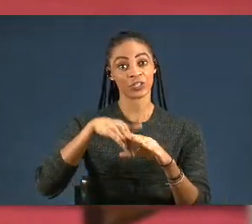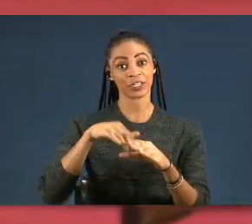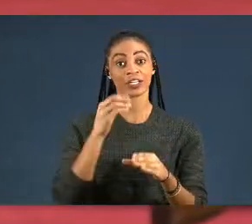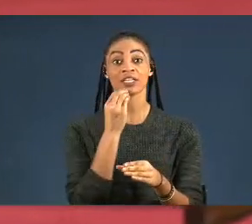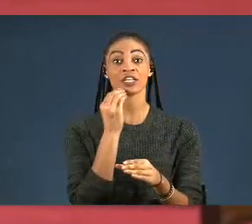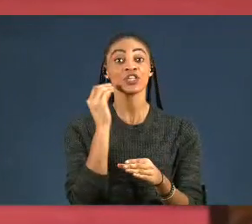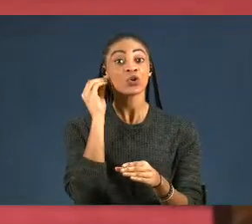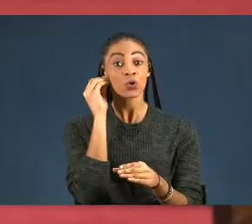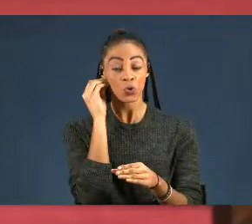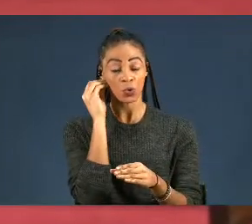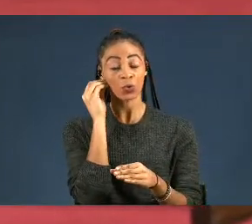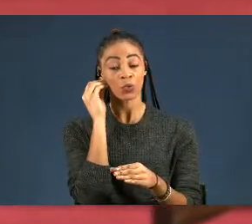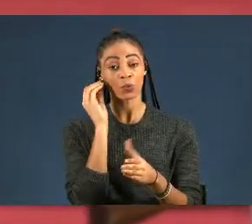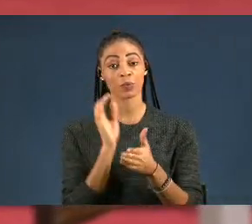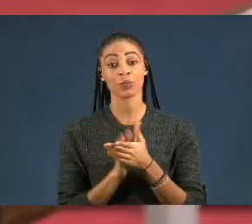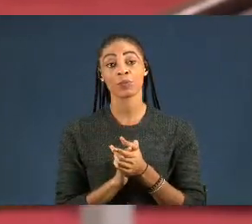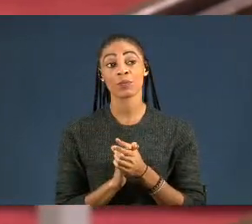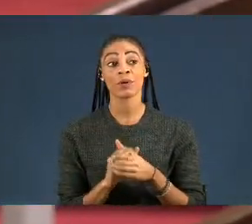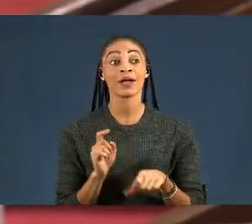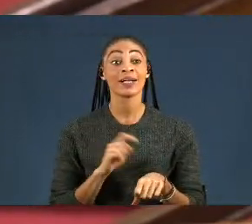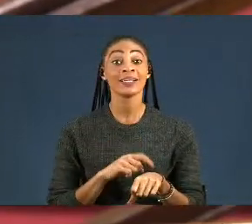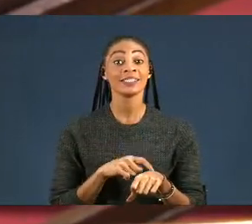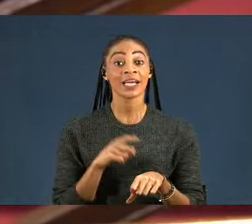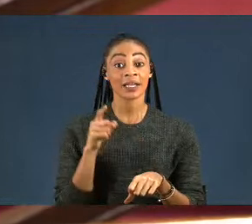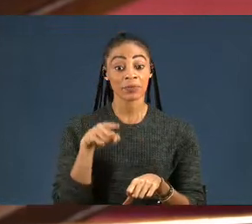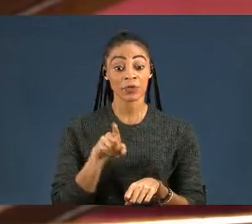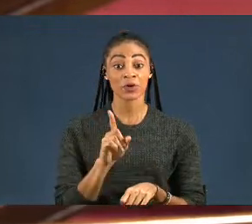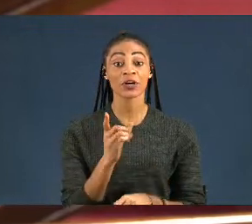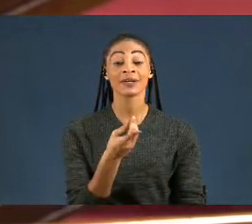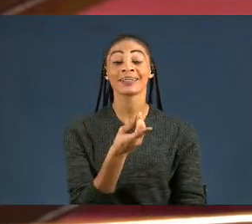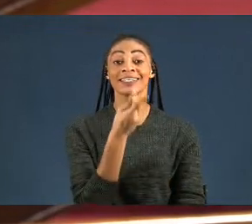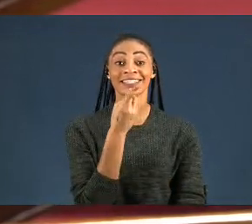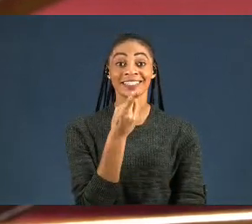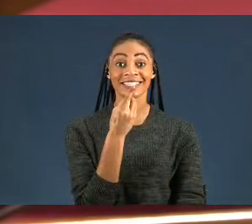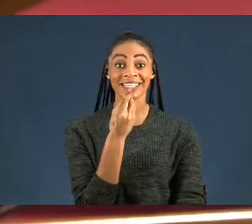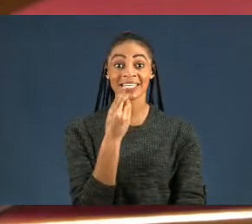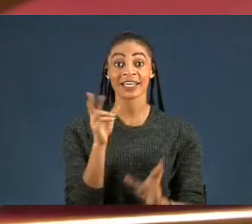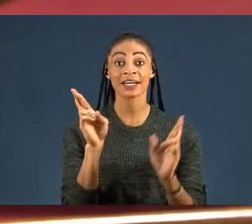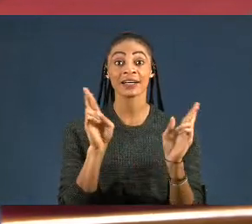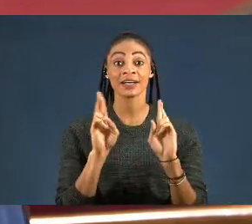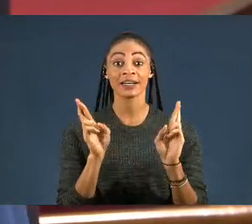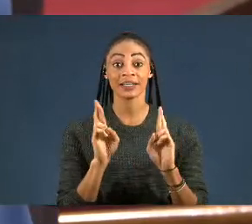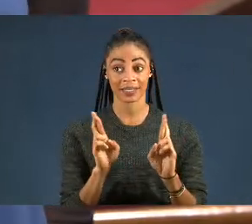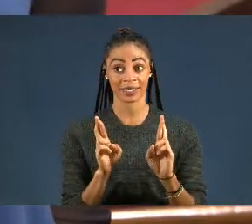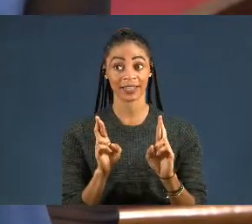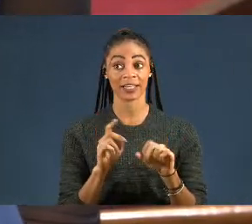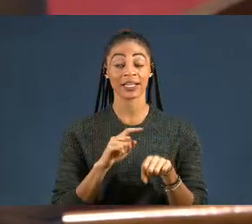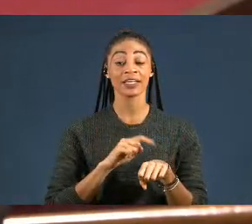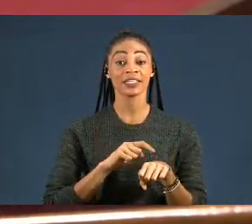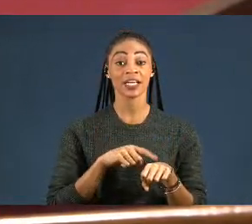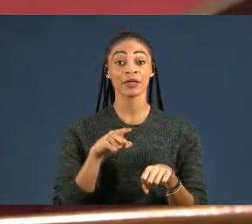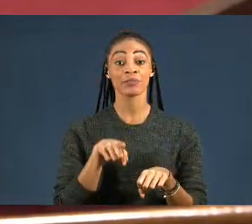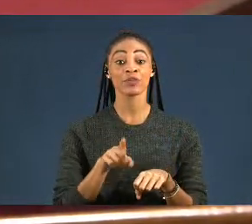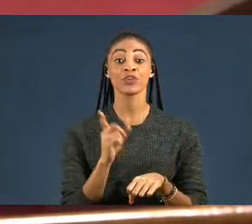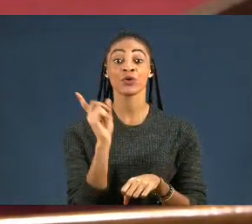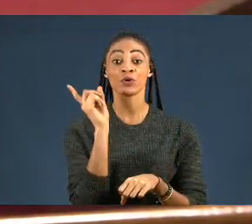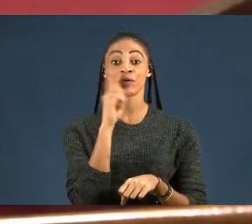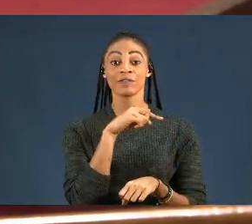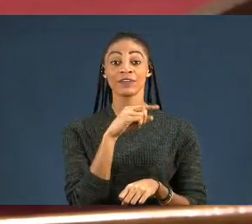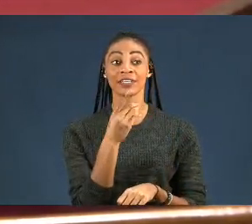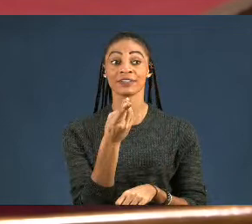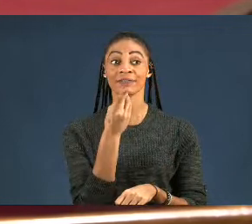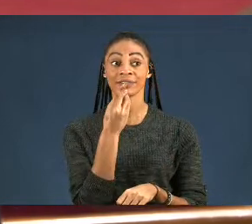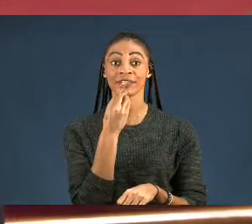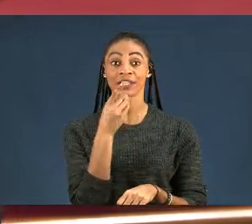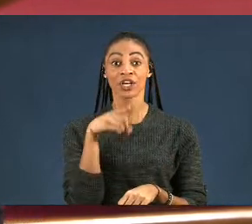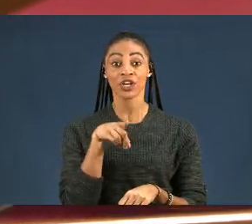And no wonder, by the time your dinner is coming, no wonder by the time you're finishing dinner, you are trying to